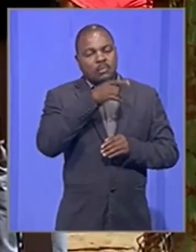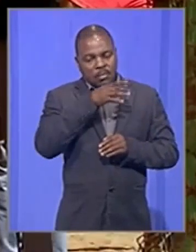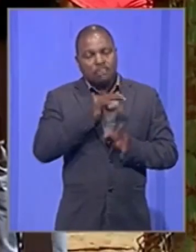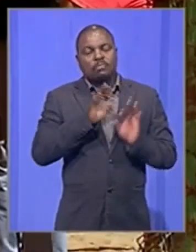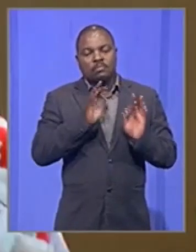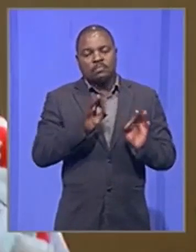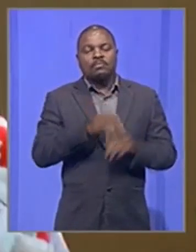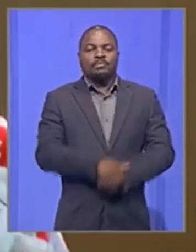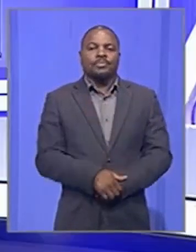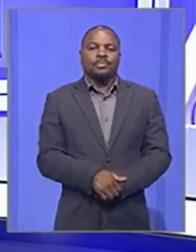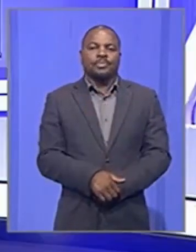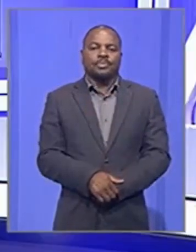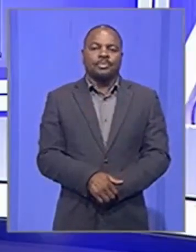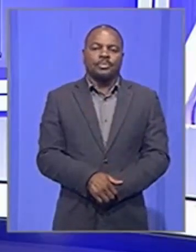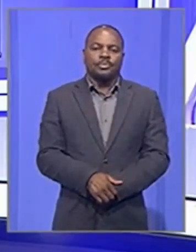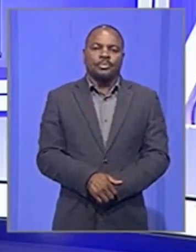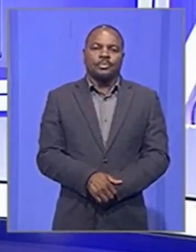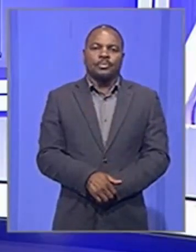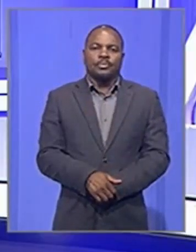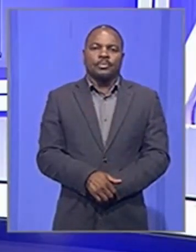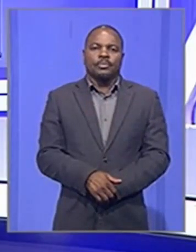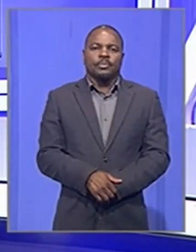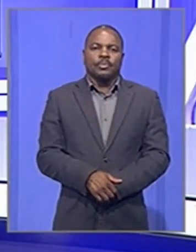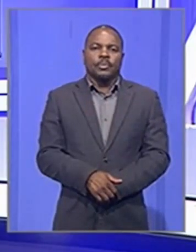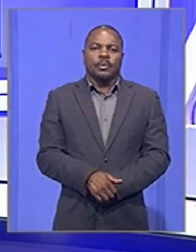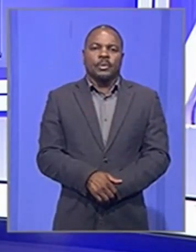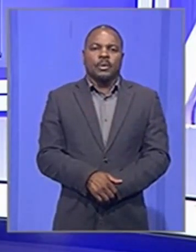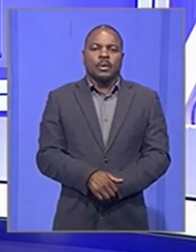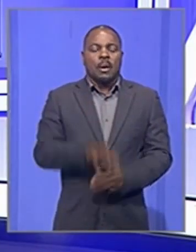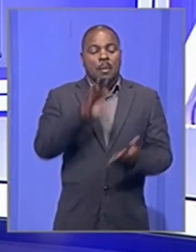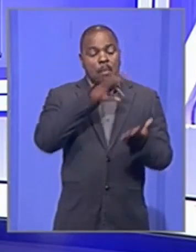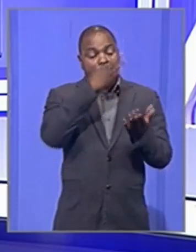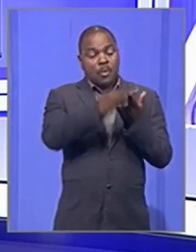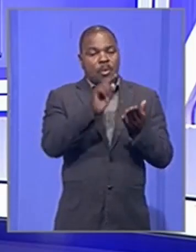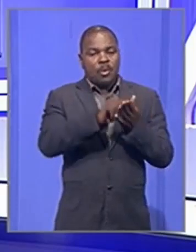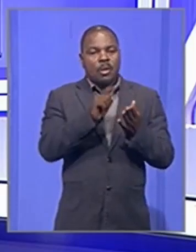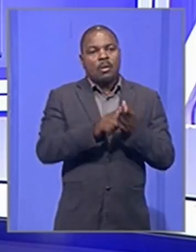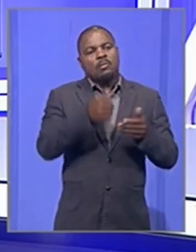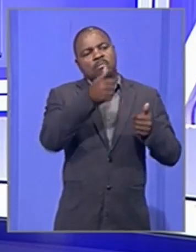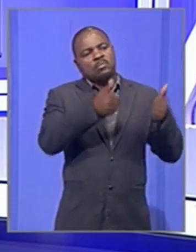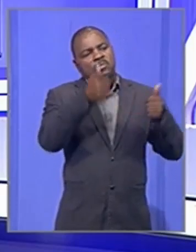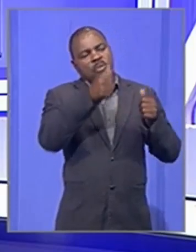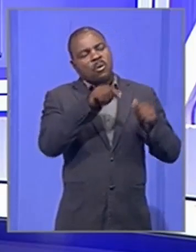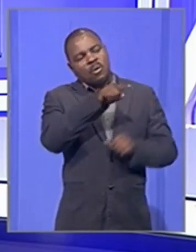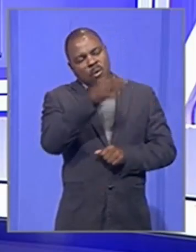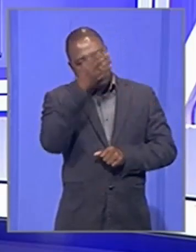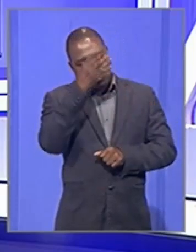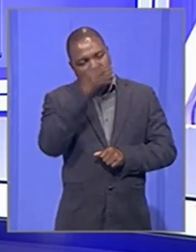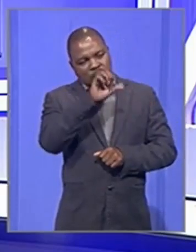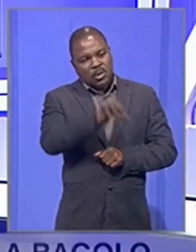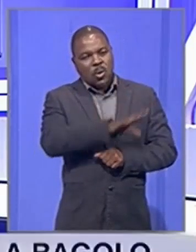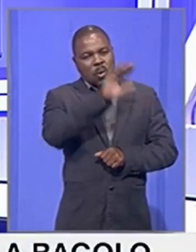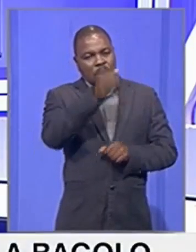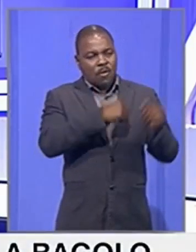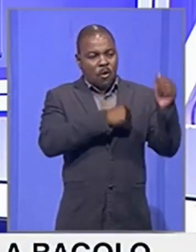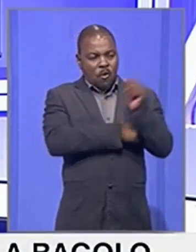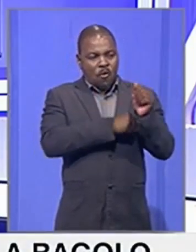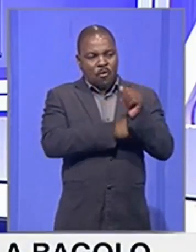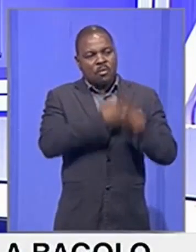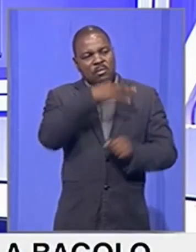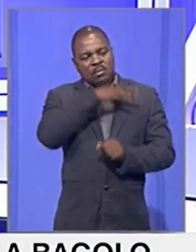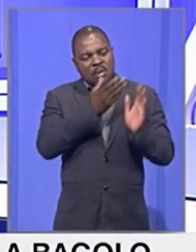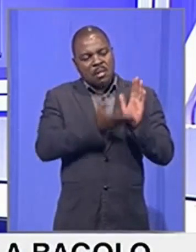problem with the same person. I think enough is enough. Sepodisa se tlhomamisitse gore molatofadiwa yo dingwaga di le 18 o na